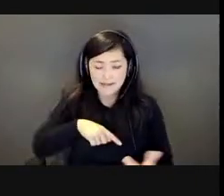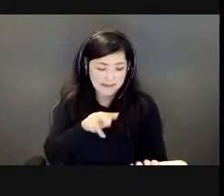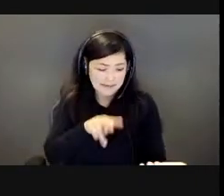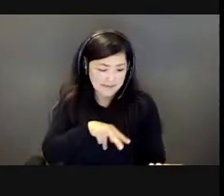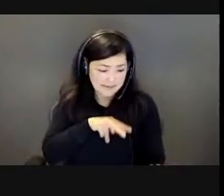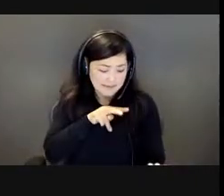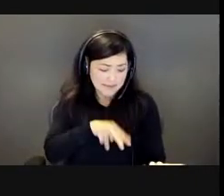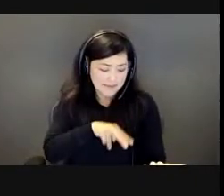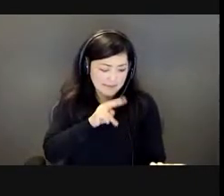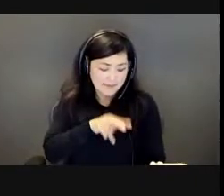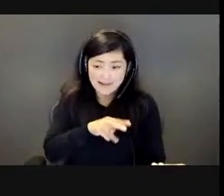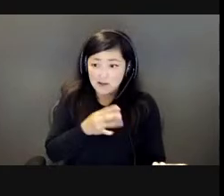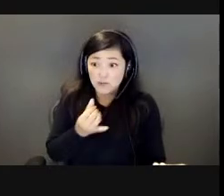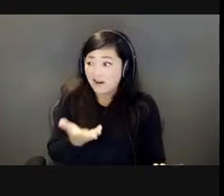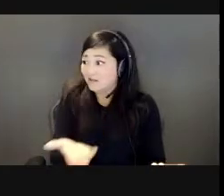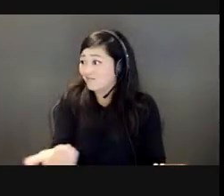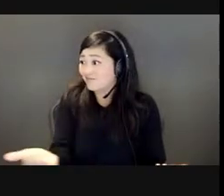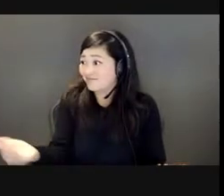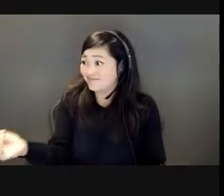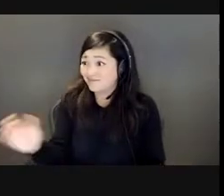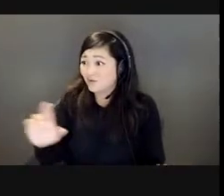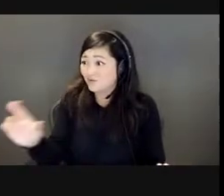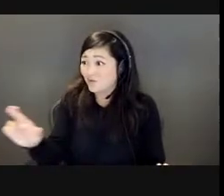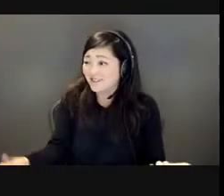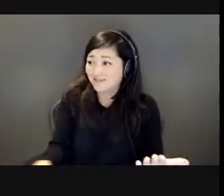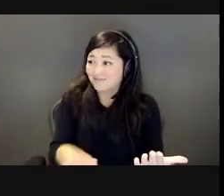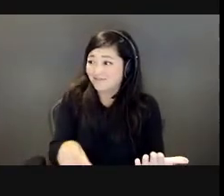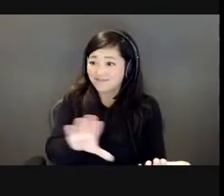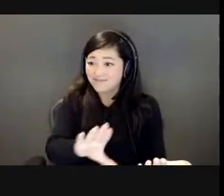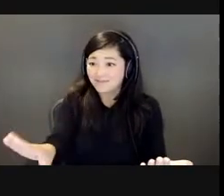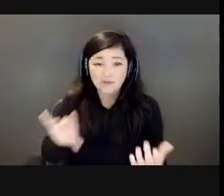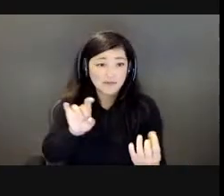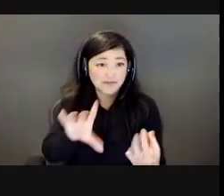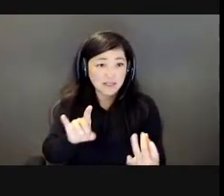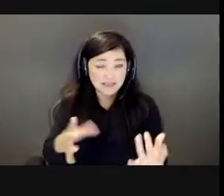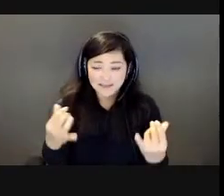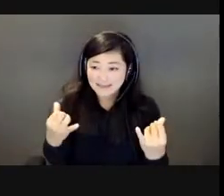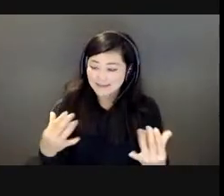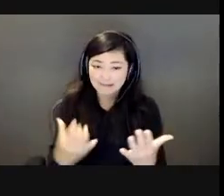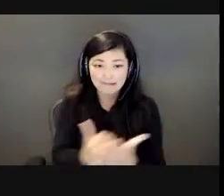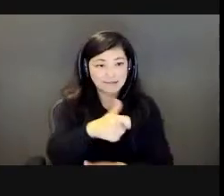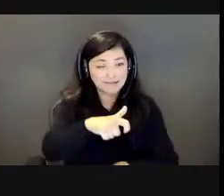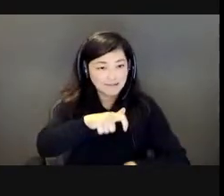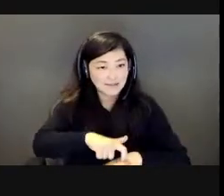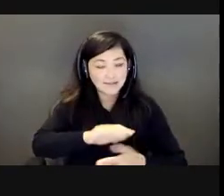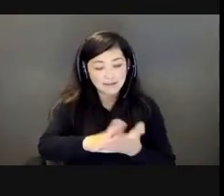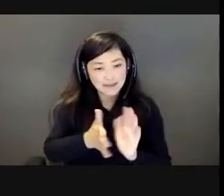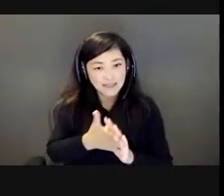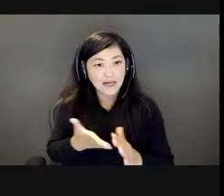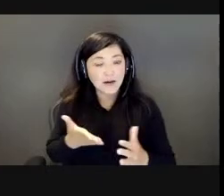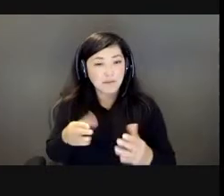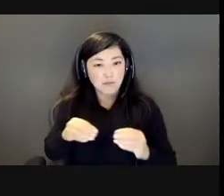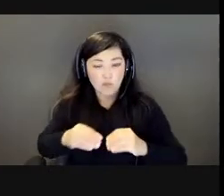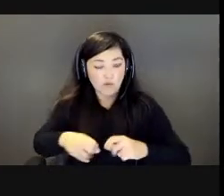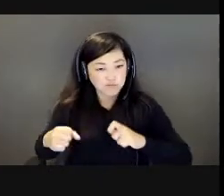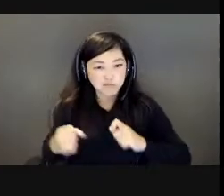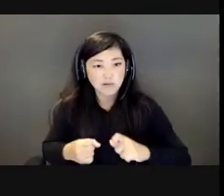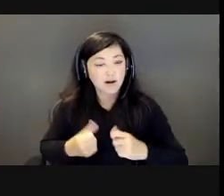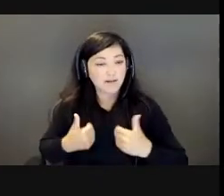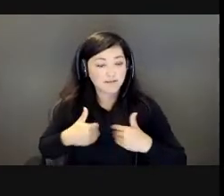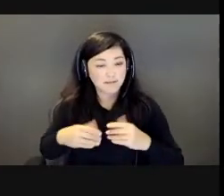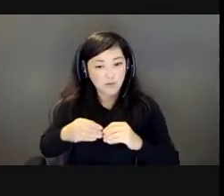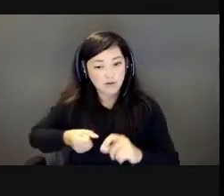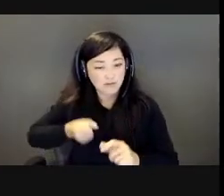our arms are open to the feedback, because this is the time where this is how we build it stronger. Fantastic. Yeah, we actually had